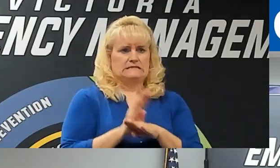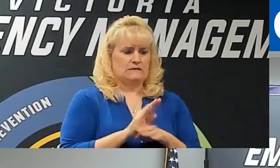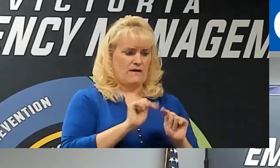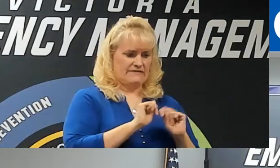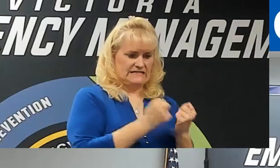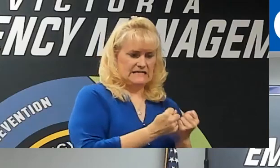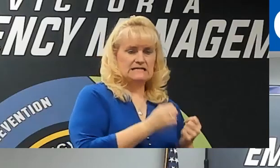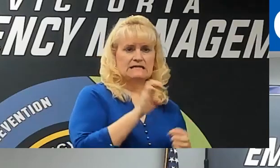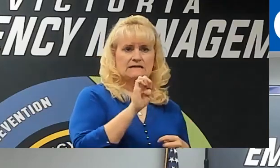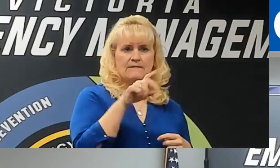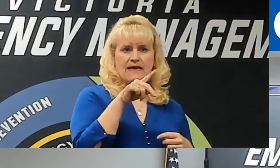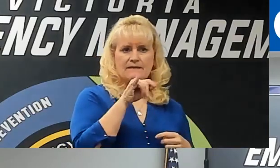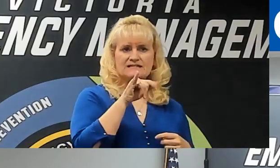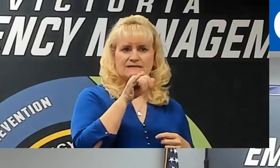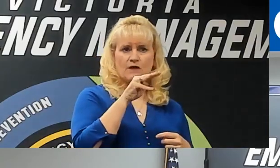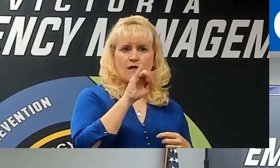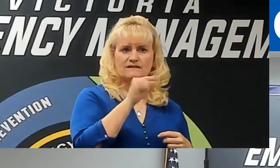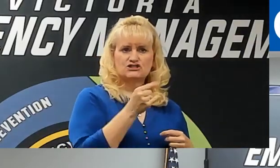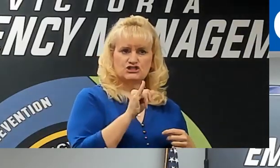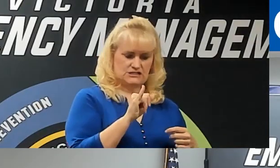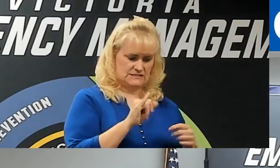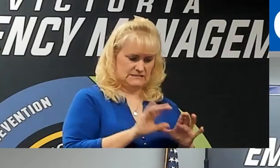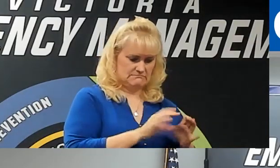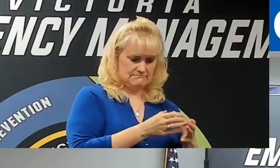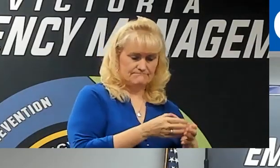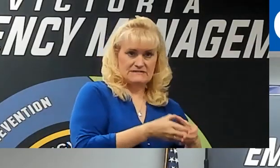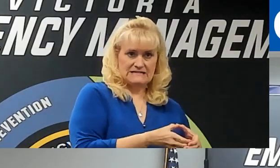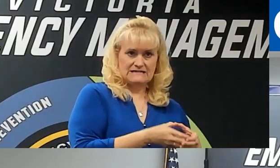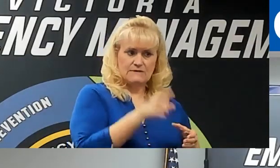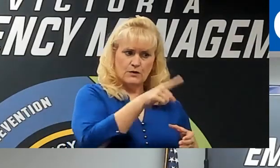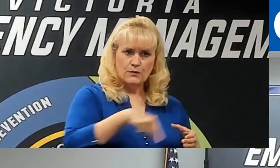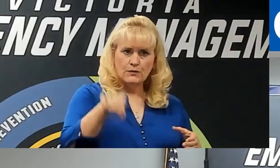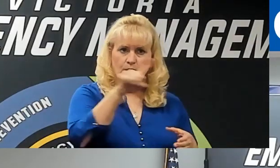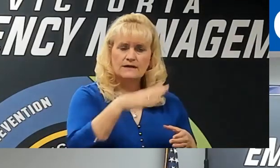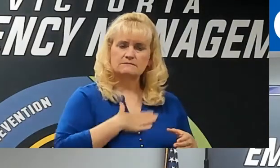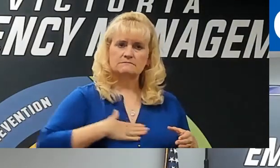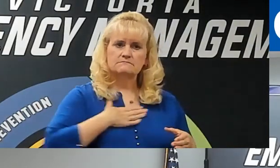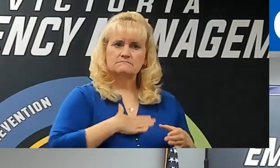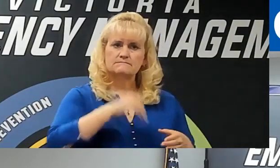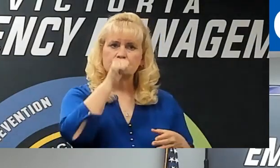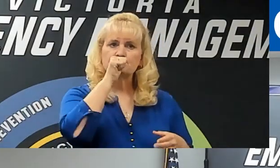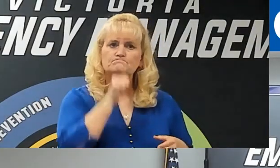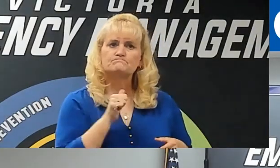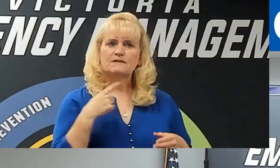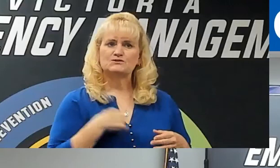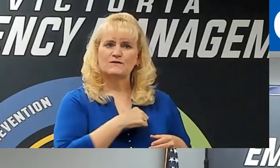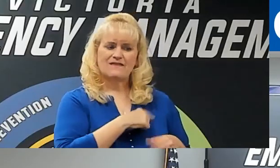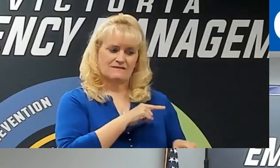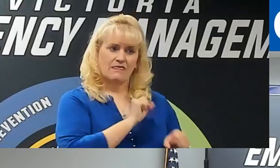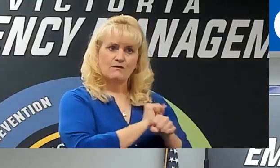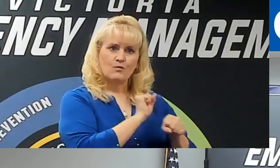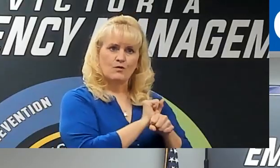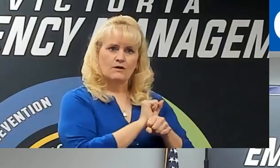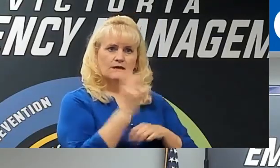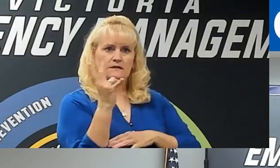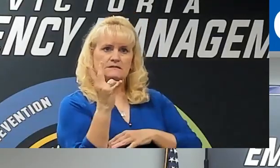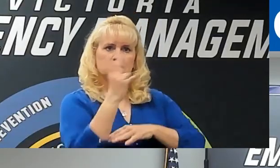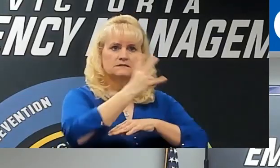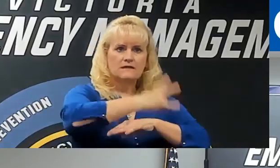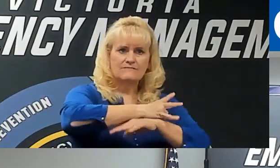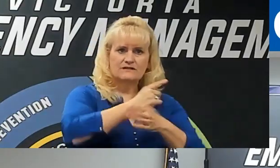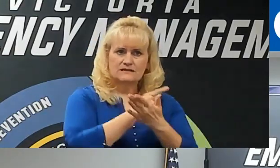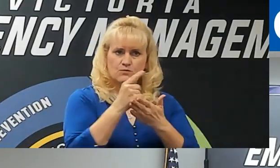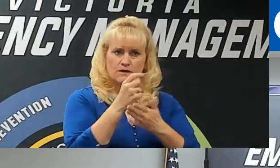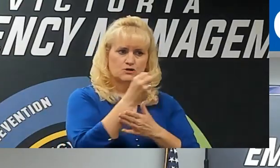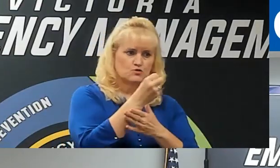handle investigations. We ask for patience is all we ask for. They are working 7 days a week, 12 to 14 hours a day, so they're